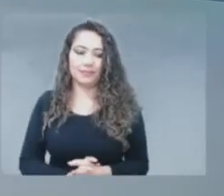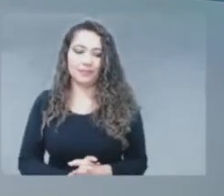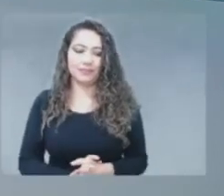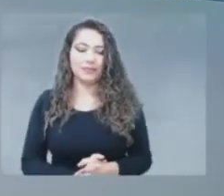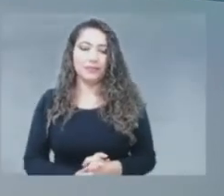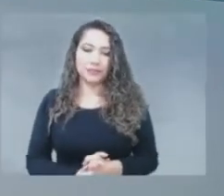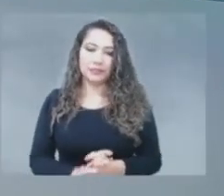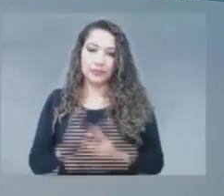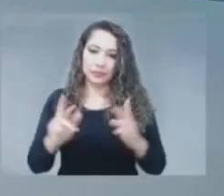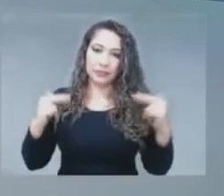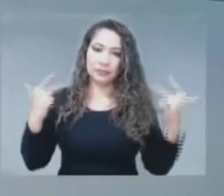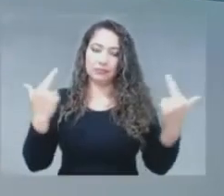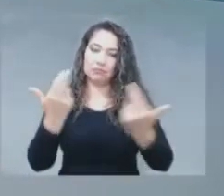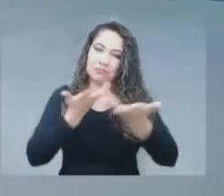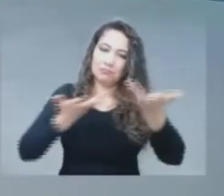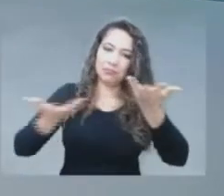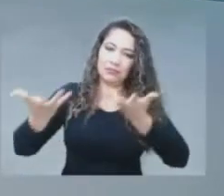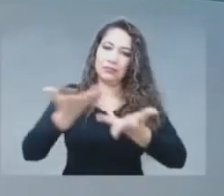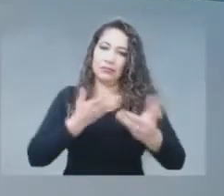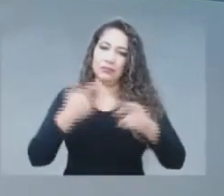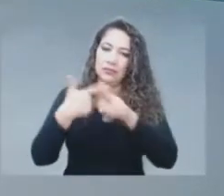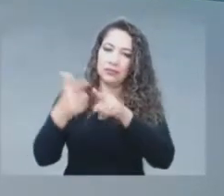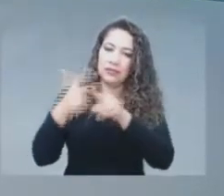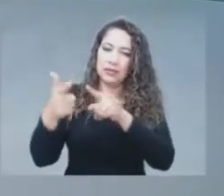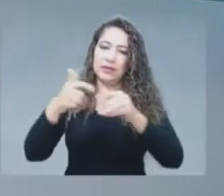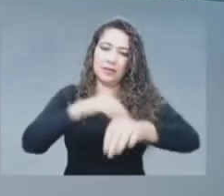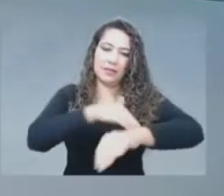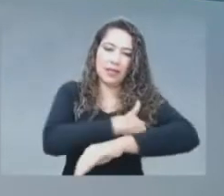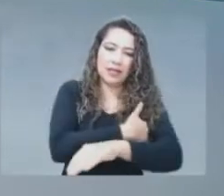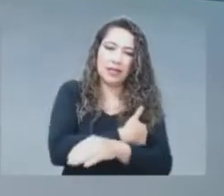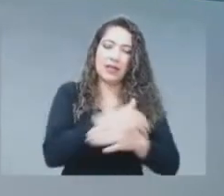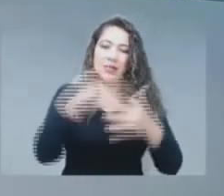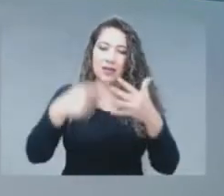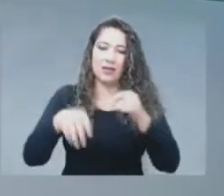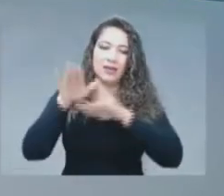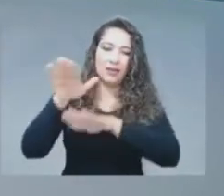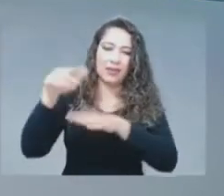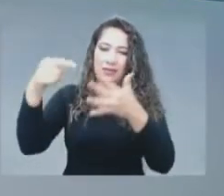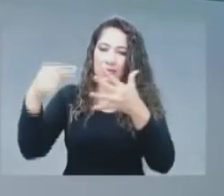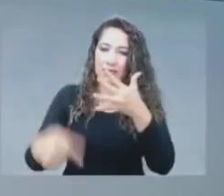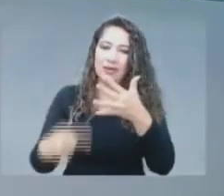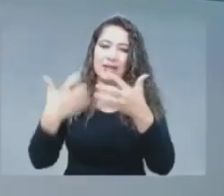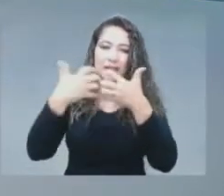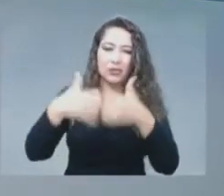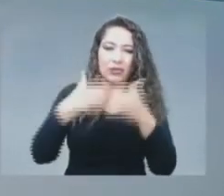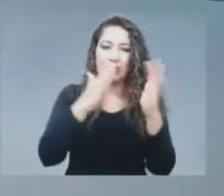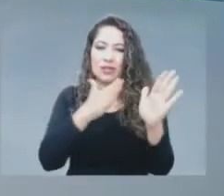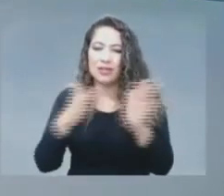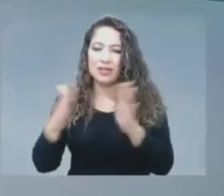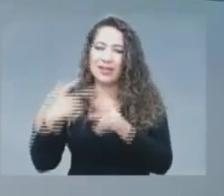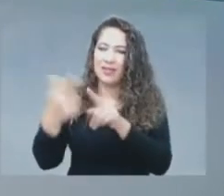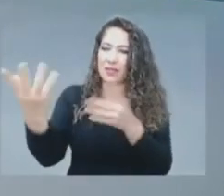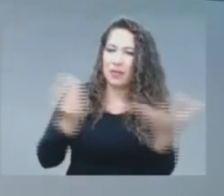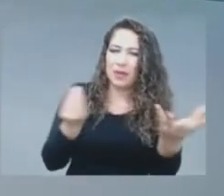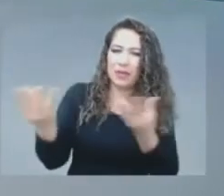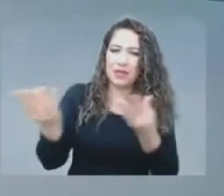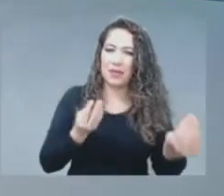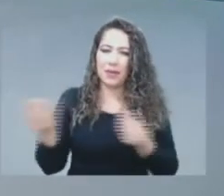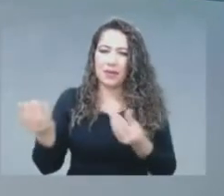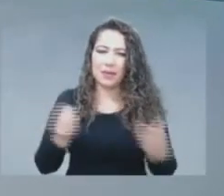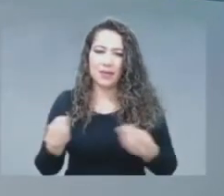of the COVID pandemic. And so there we met with different ministries, with representatives of different industries,